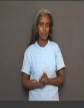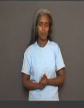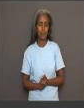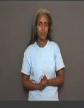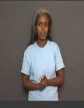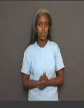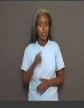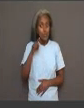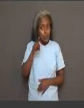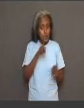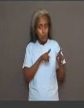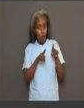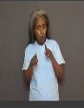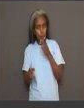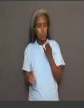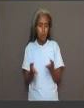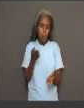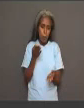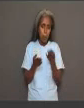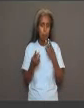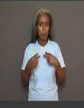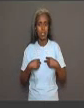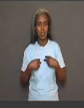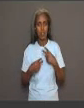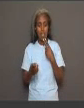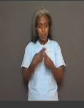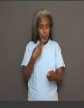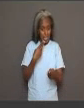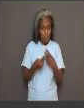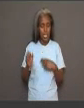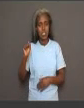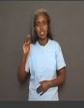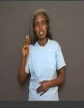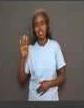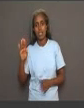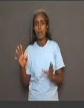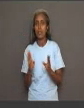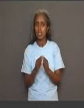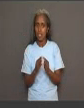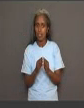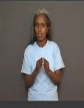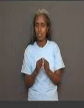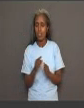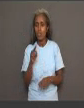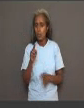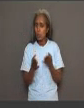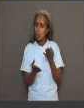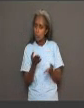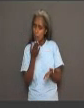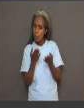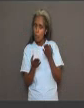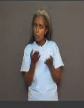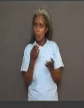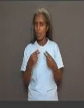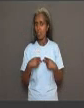yourself. You also might have multiplied the subsets.